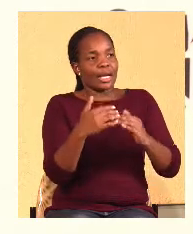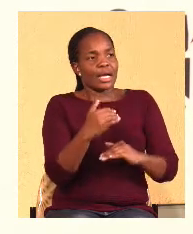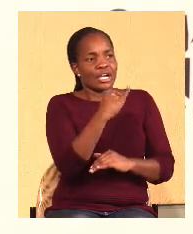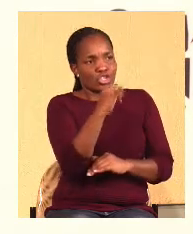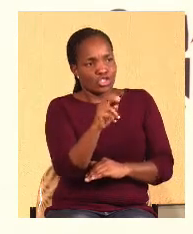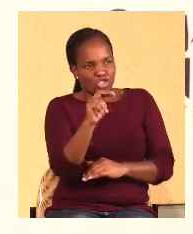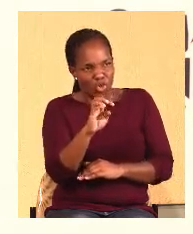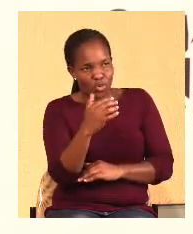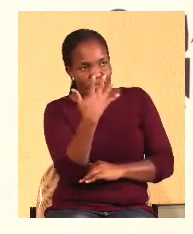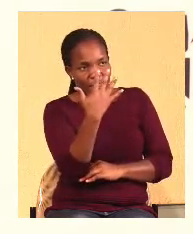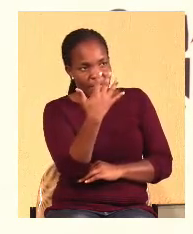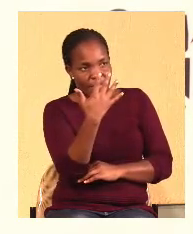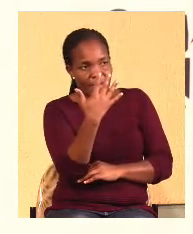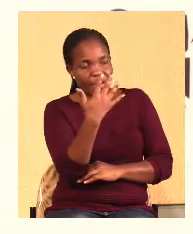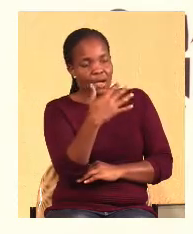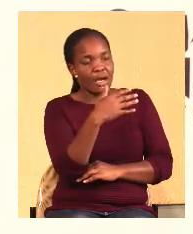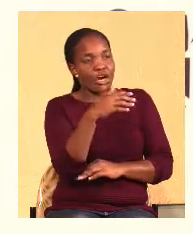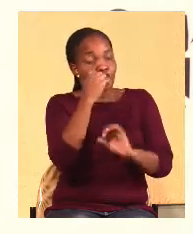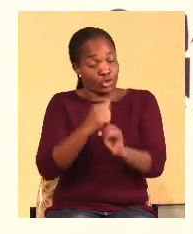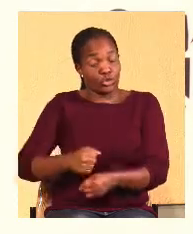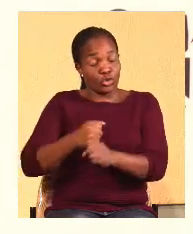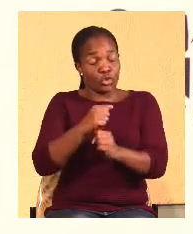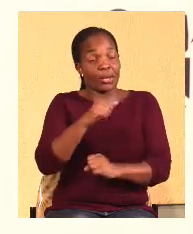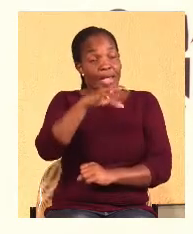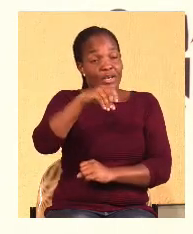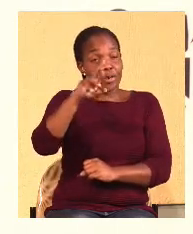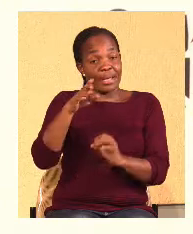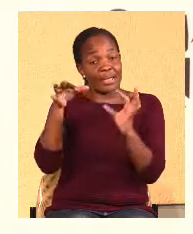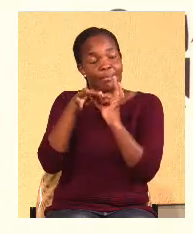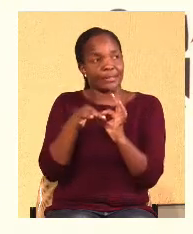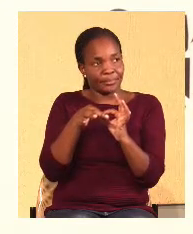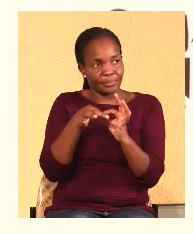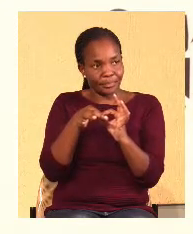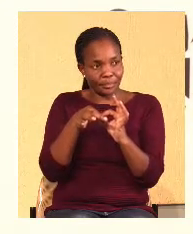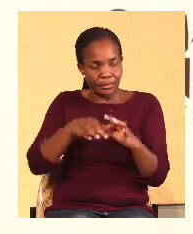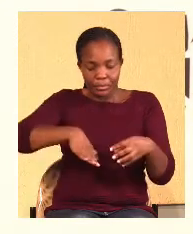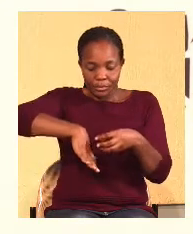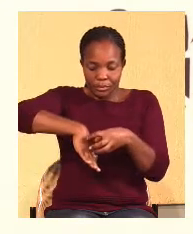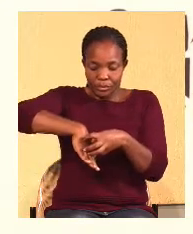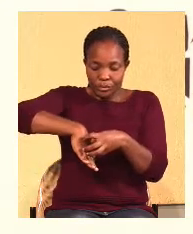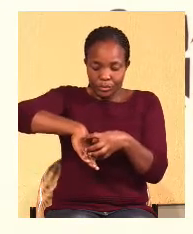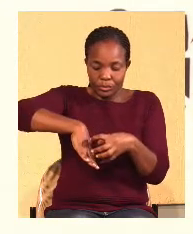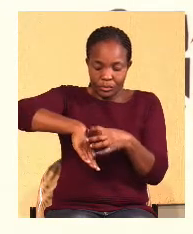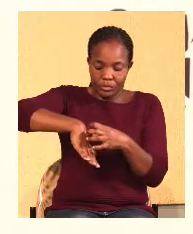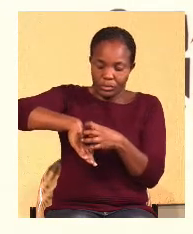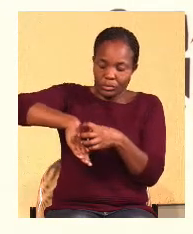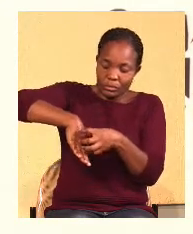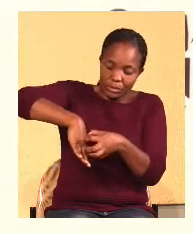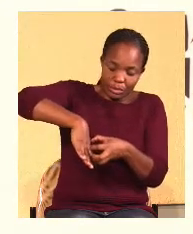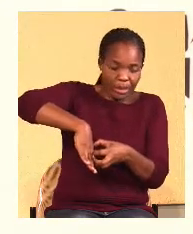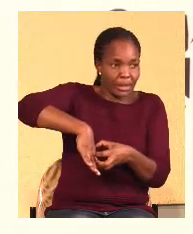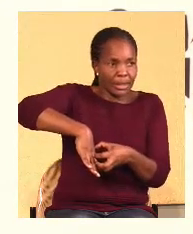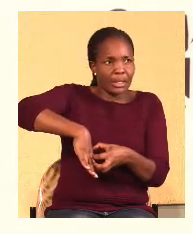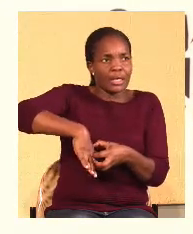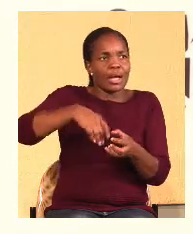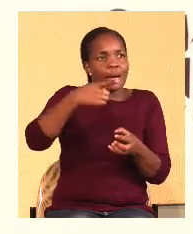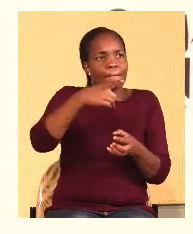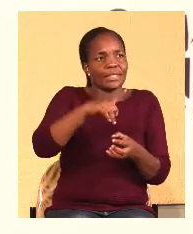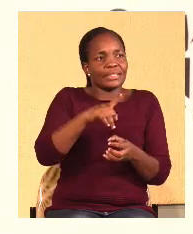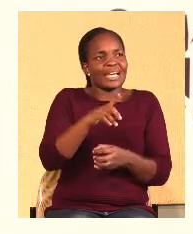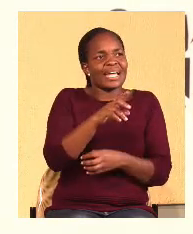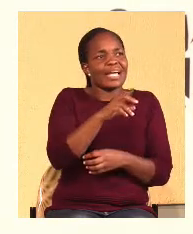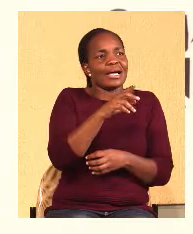exclude certain parts of those regions that. It's in Zone 6. Yeah, that form part of Zone 6. That's Rehoboth and